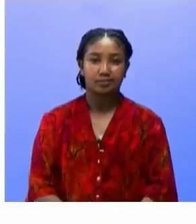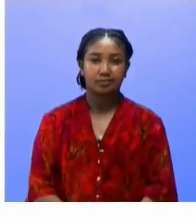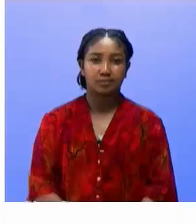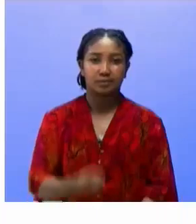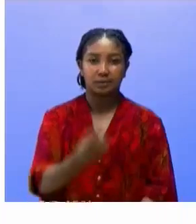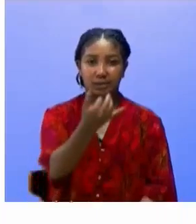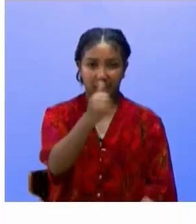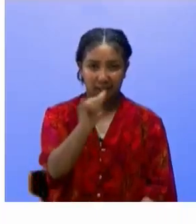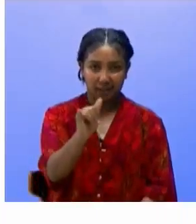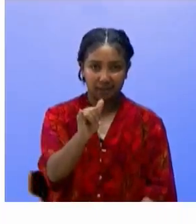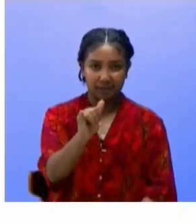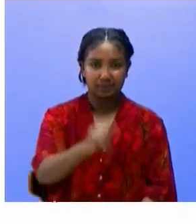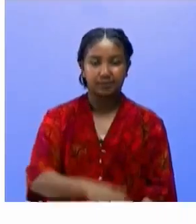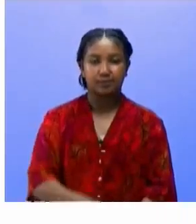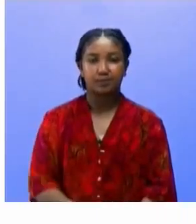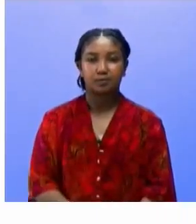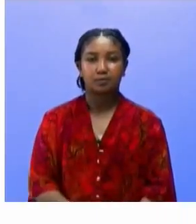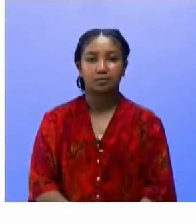They